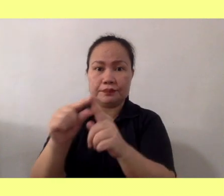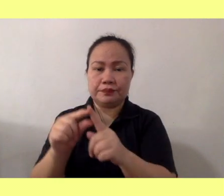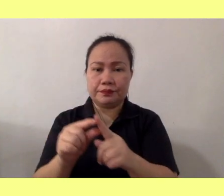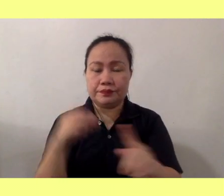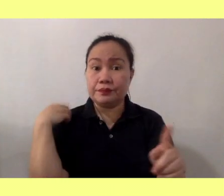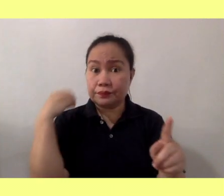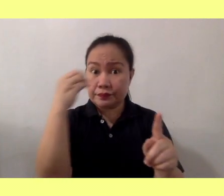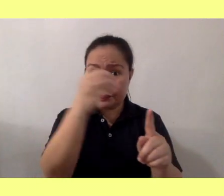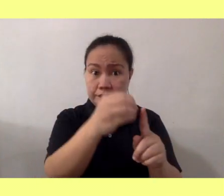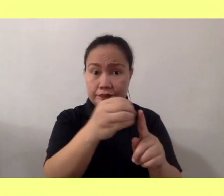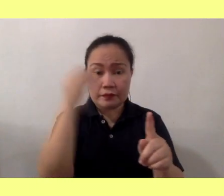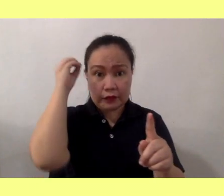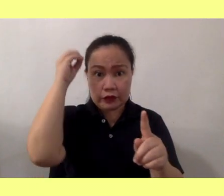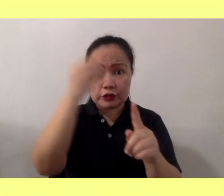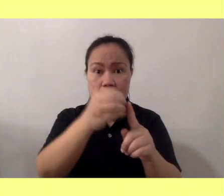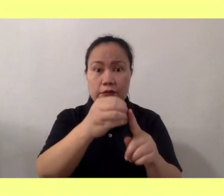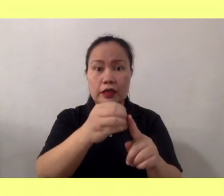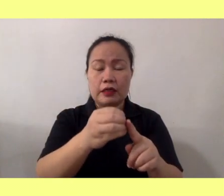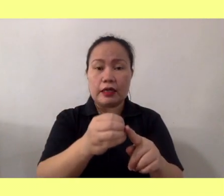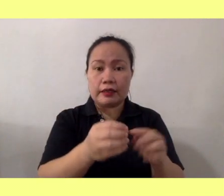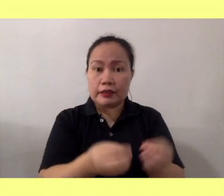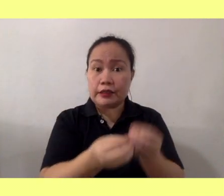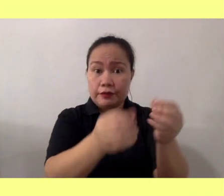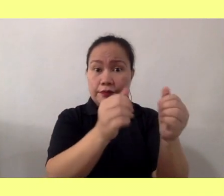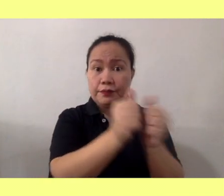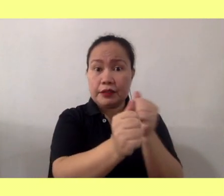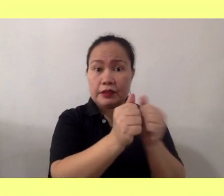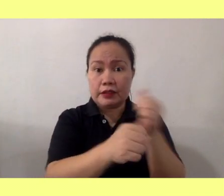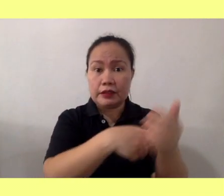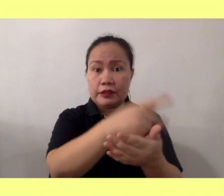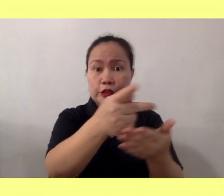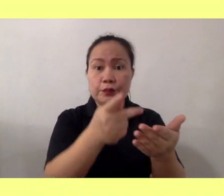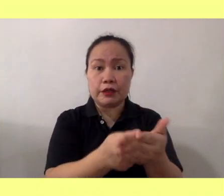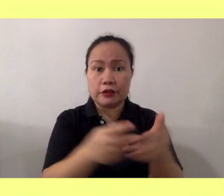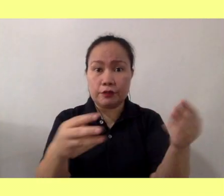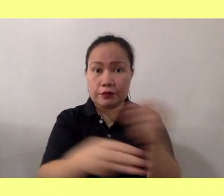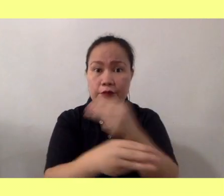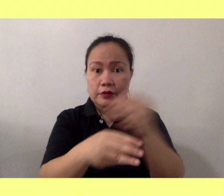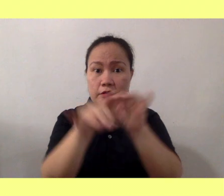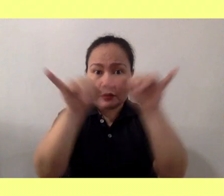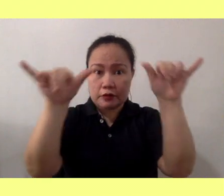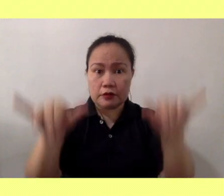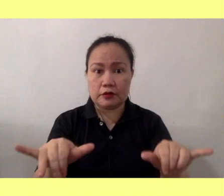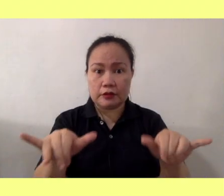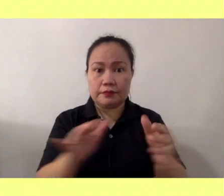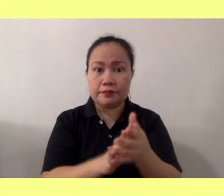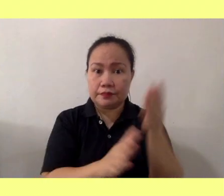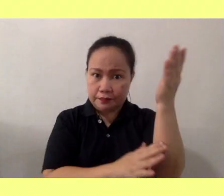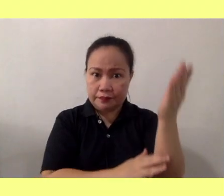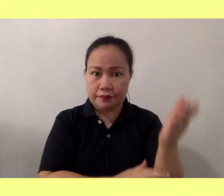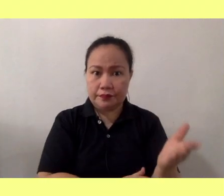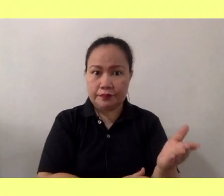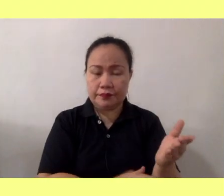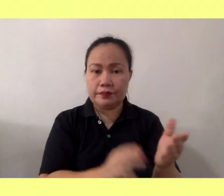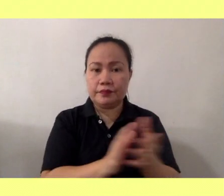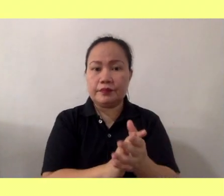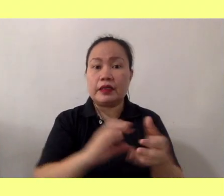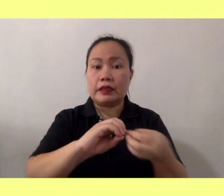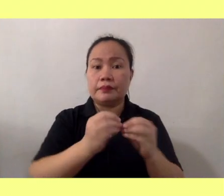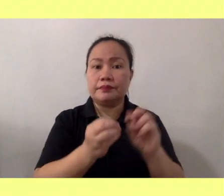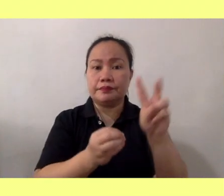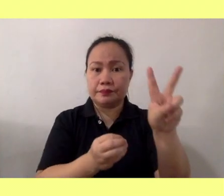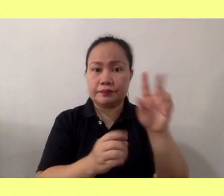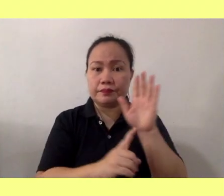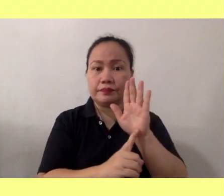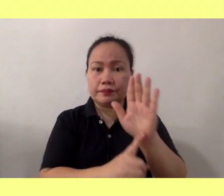mathematical system, the undefined terms, defined terms, postulates, theorems, and we will illustrate